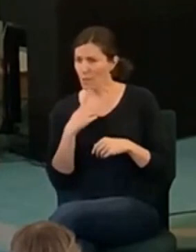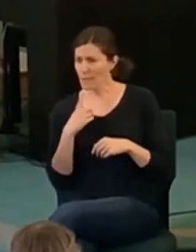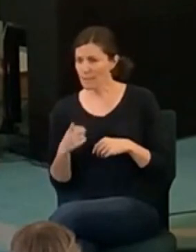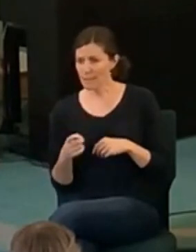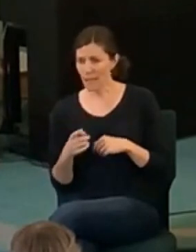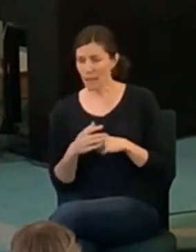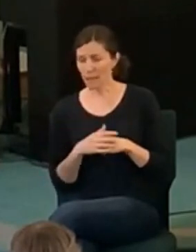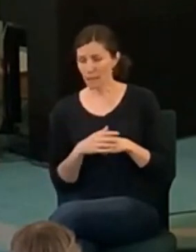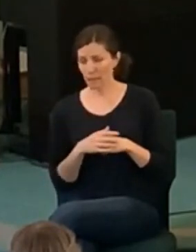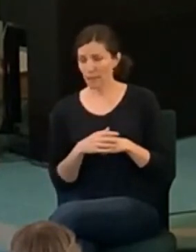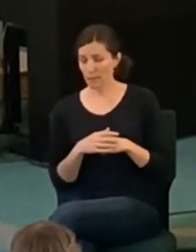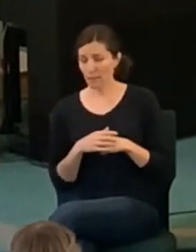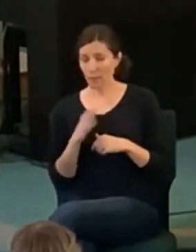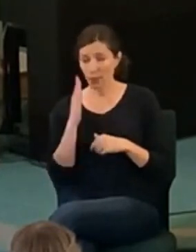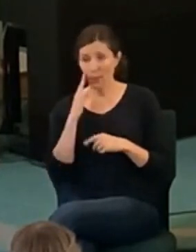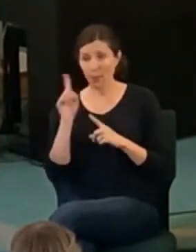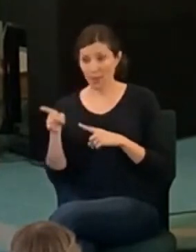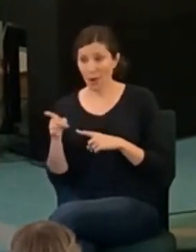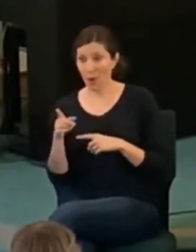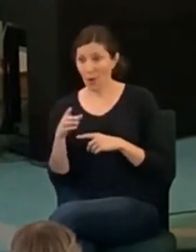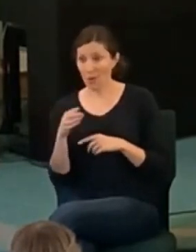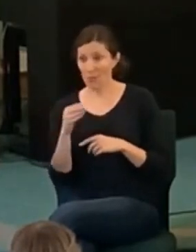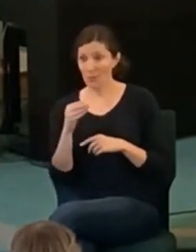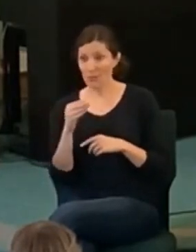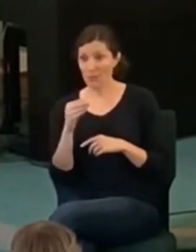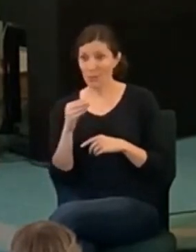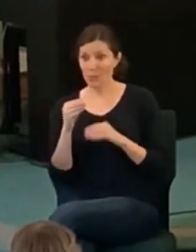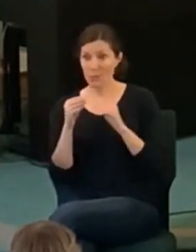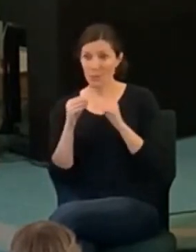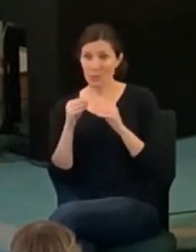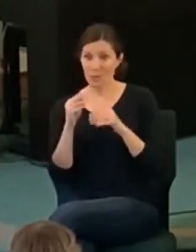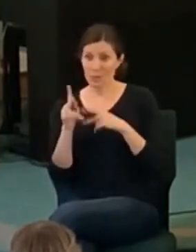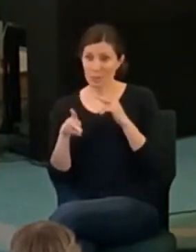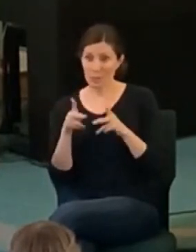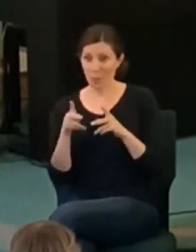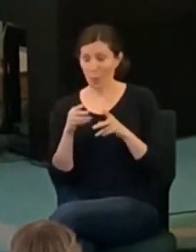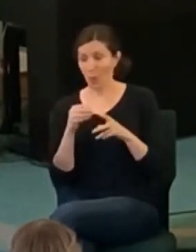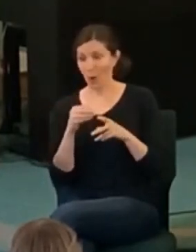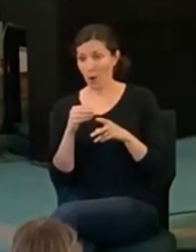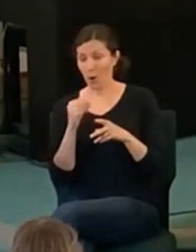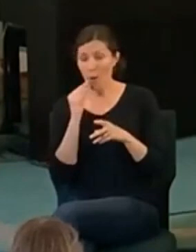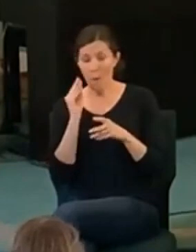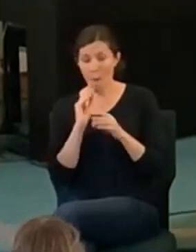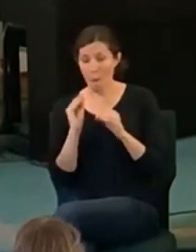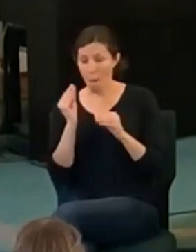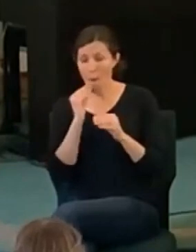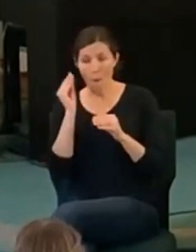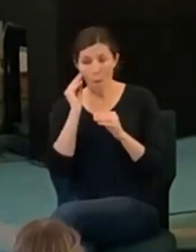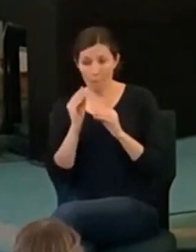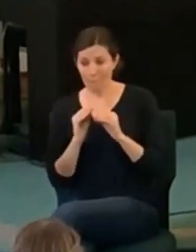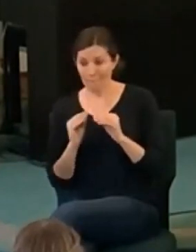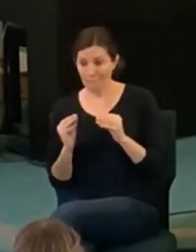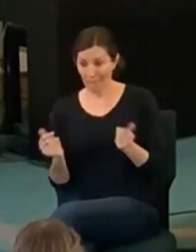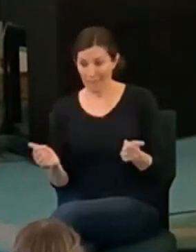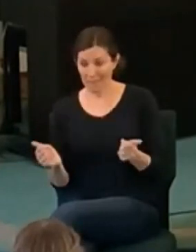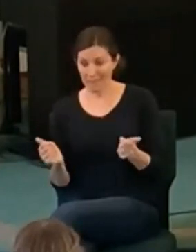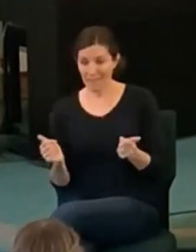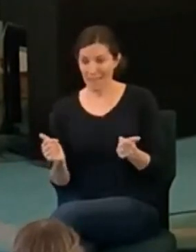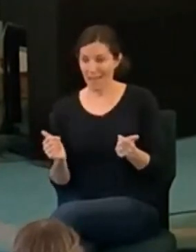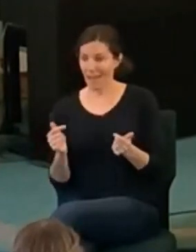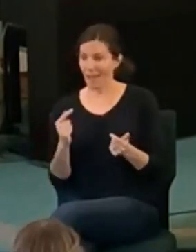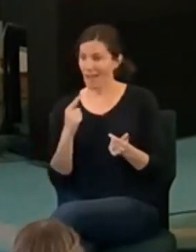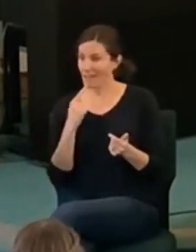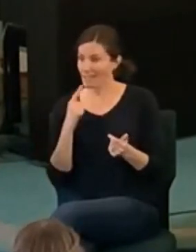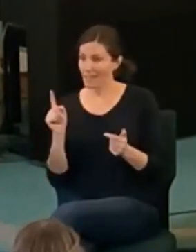a person that came by the church last year to talk, and she had been doing some ministry to some of the homeless in our community,